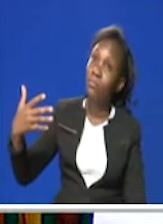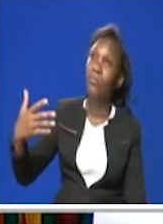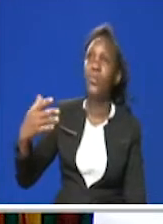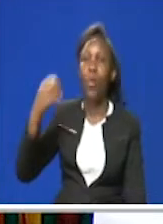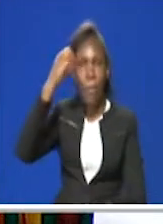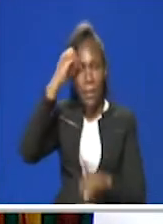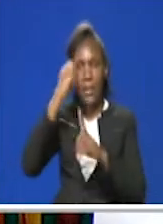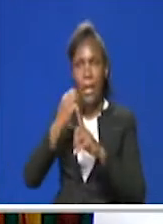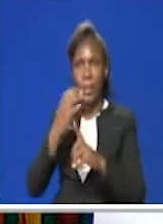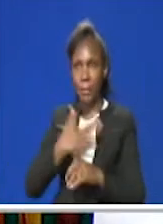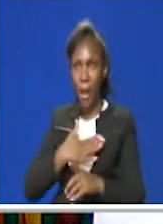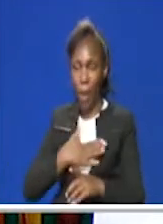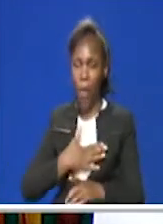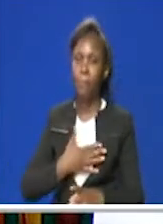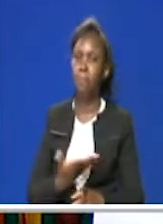today.